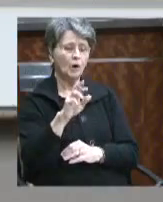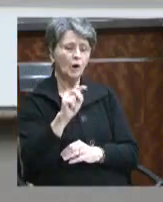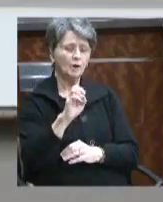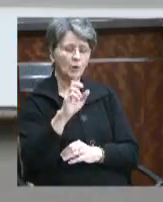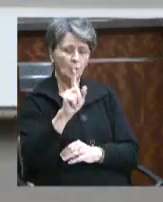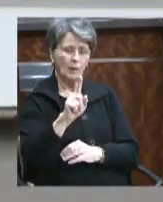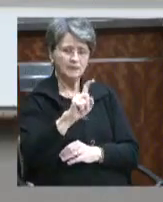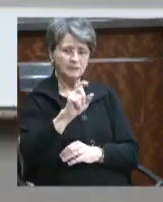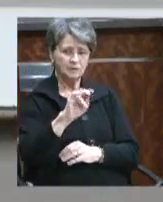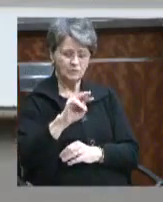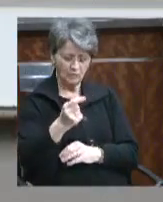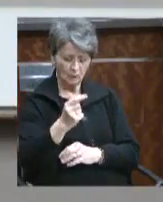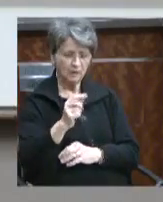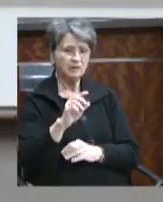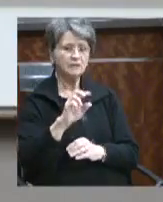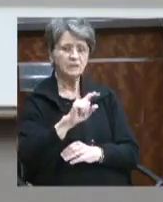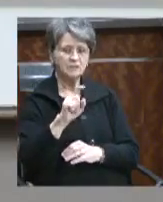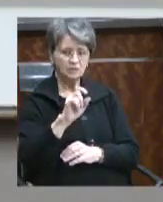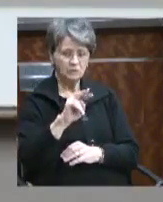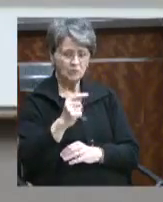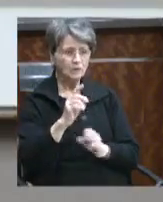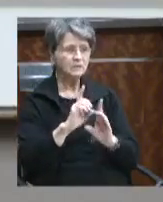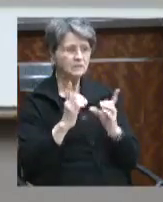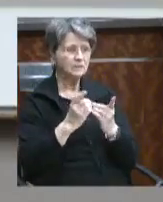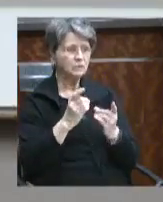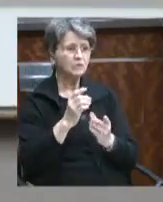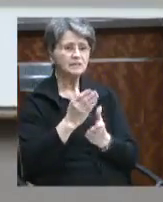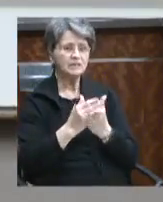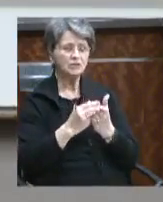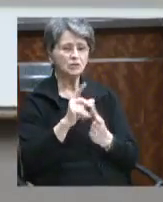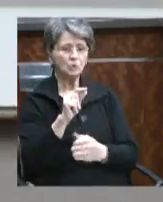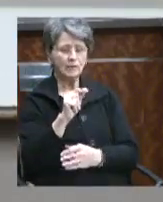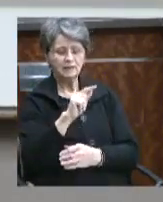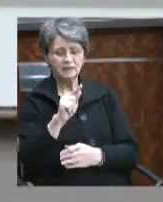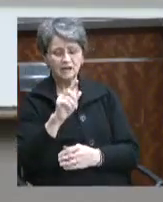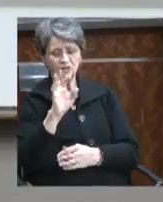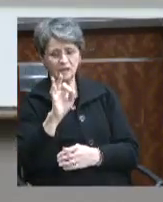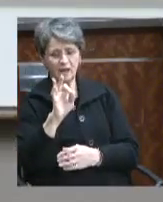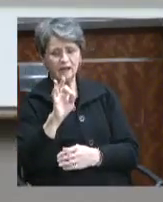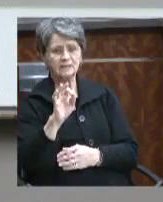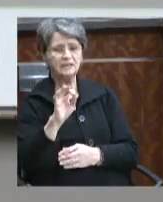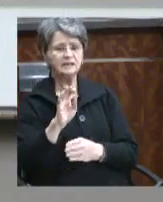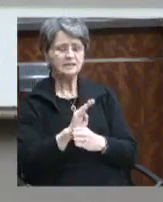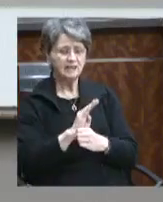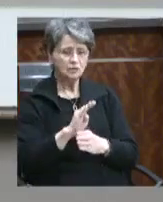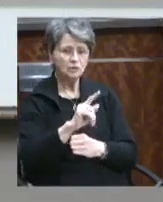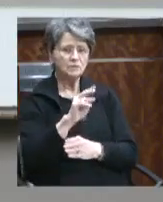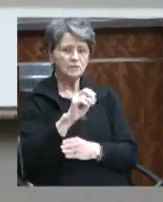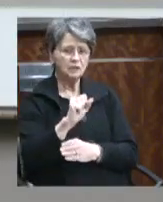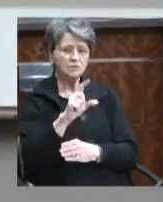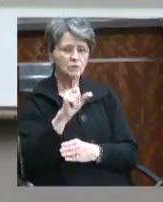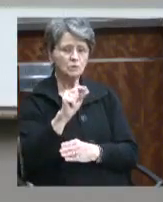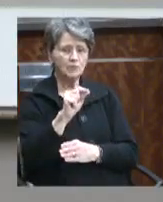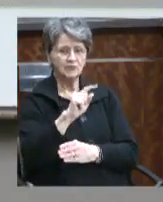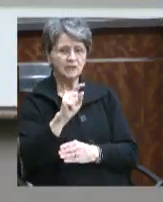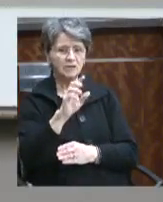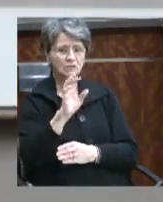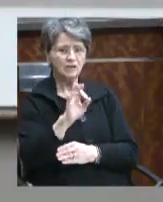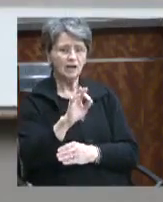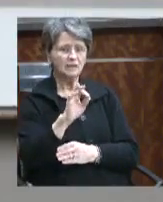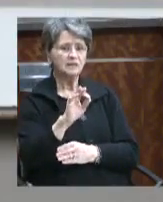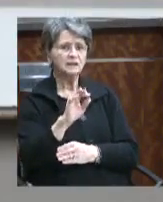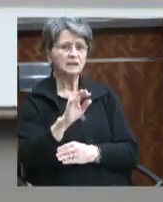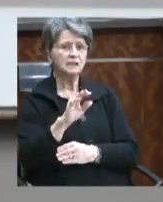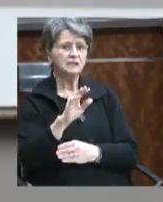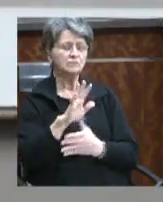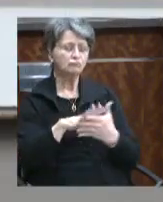Division 5, Zoning Districts, Section 20-9, Industrial Zones, Section 20-9.5, Table